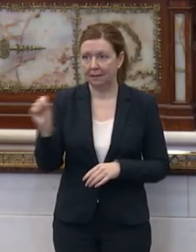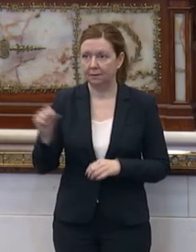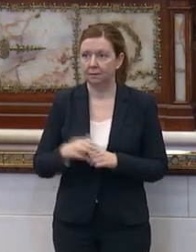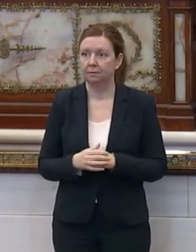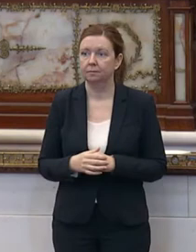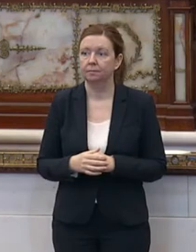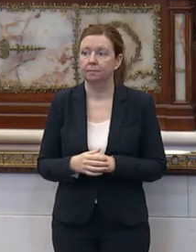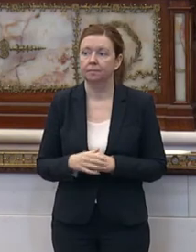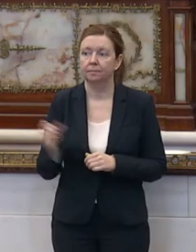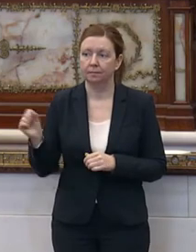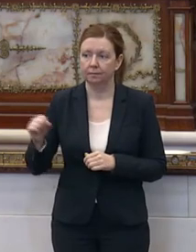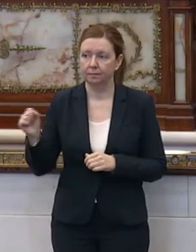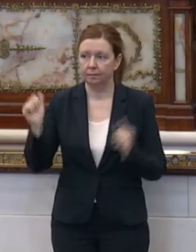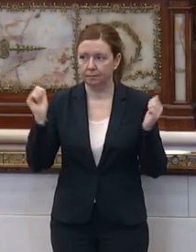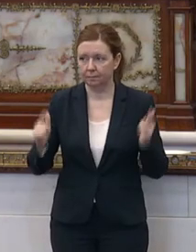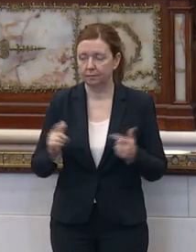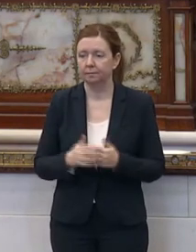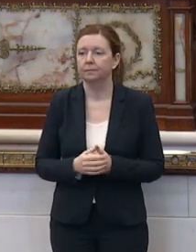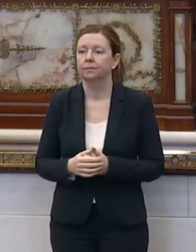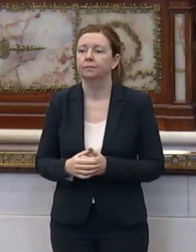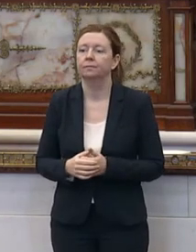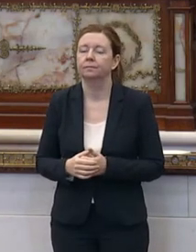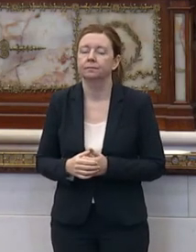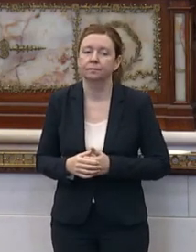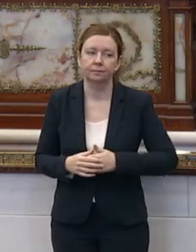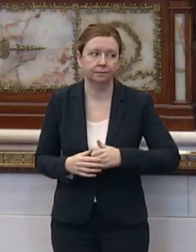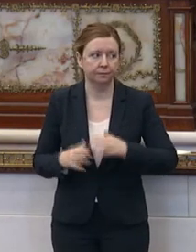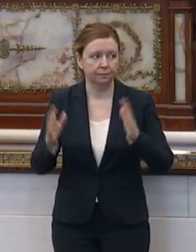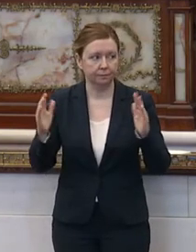Councilwoman Bass. Aye on all bills.